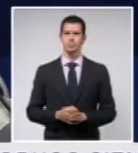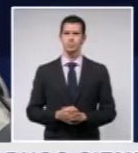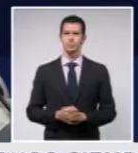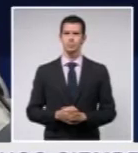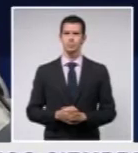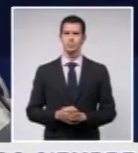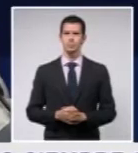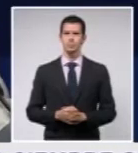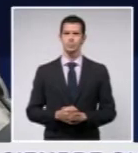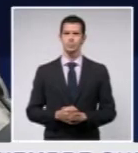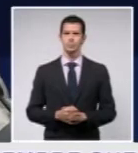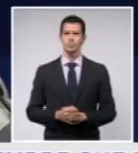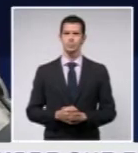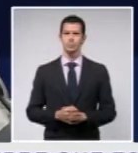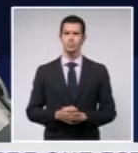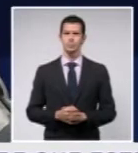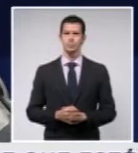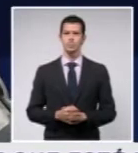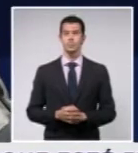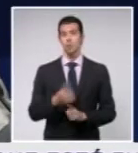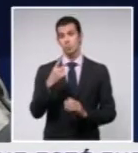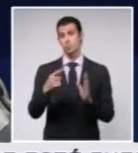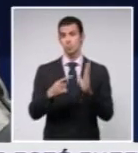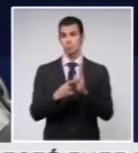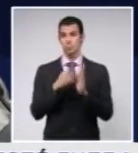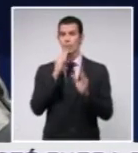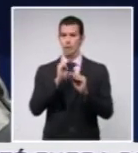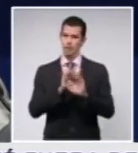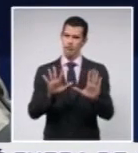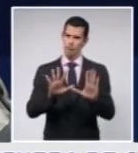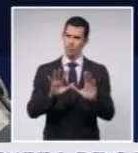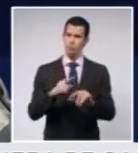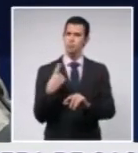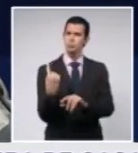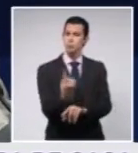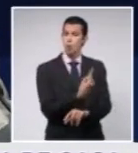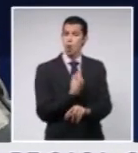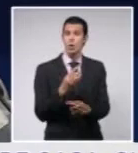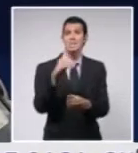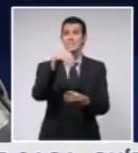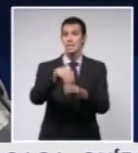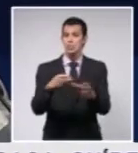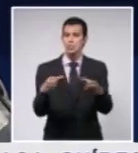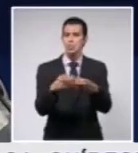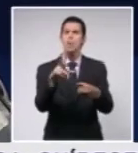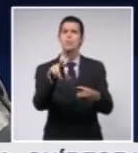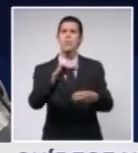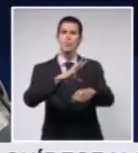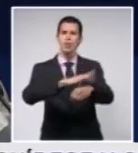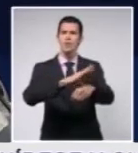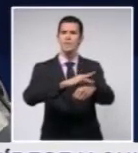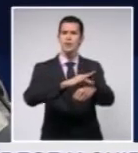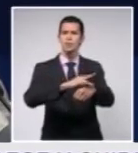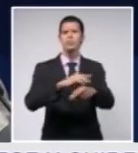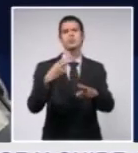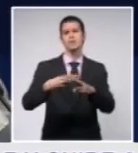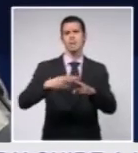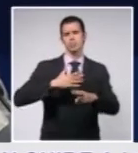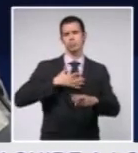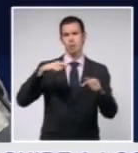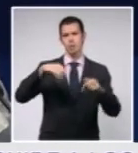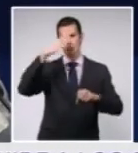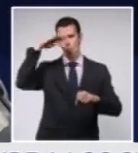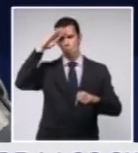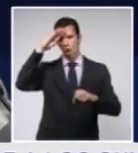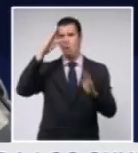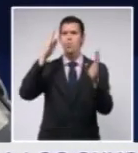and 17 are female, representing 48.9% of all diagnosed cases on the